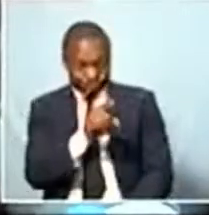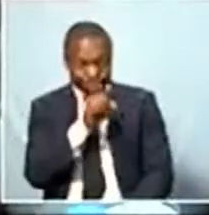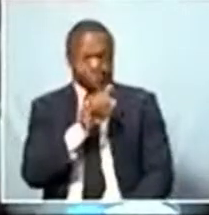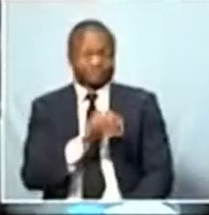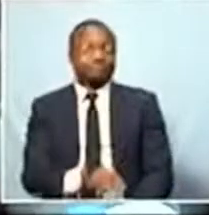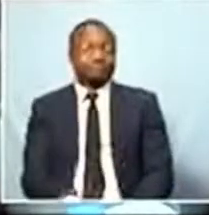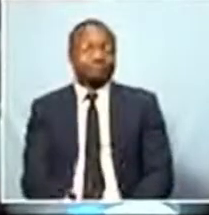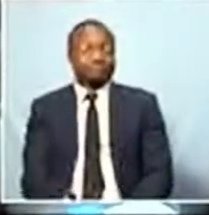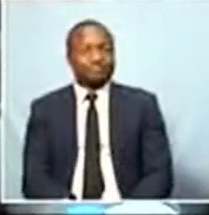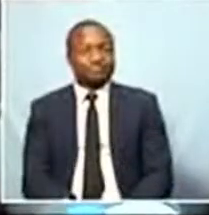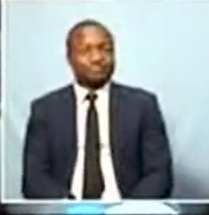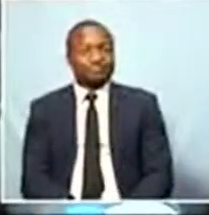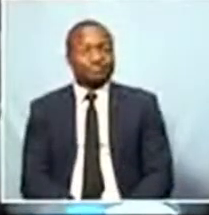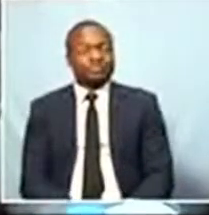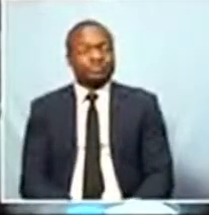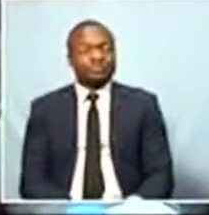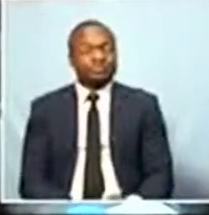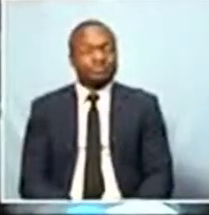to report